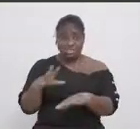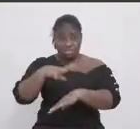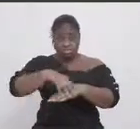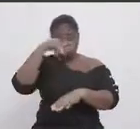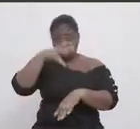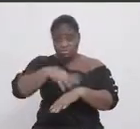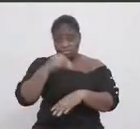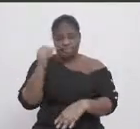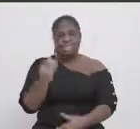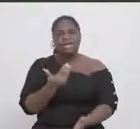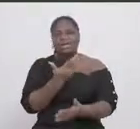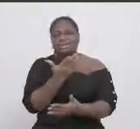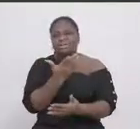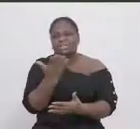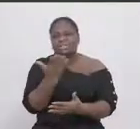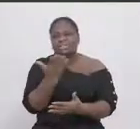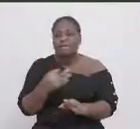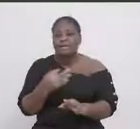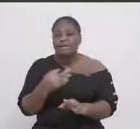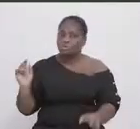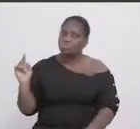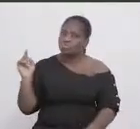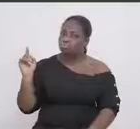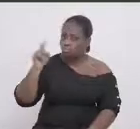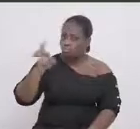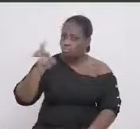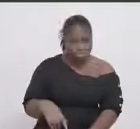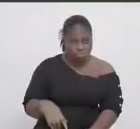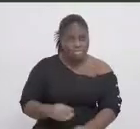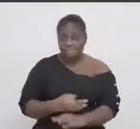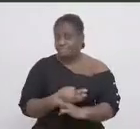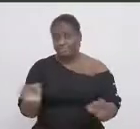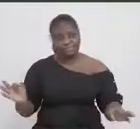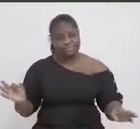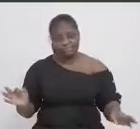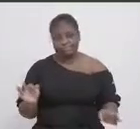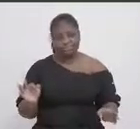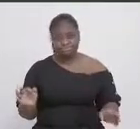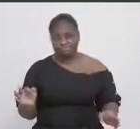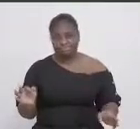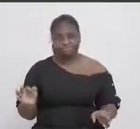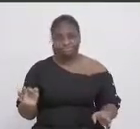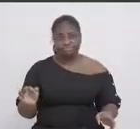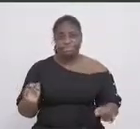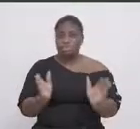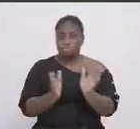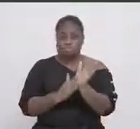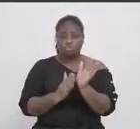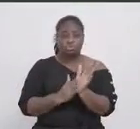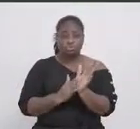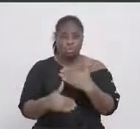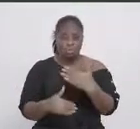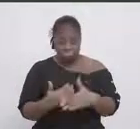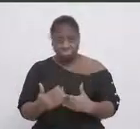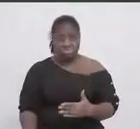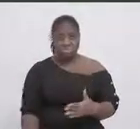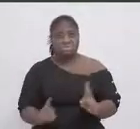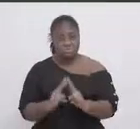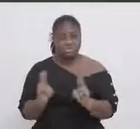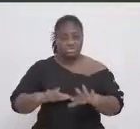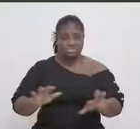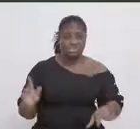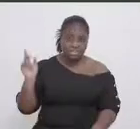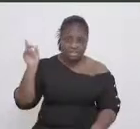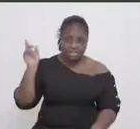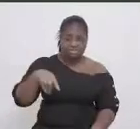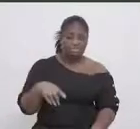those are actually free. You walk in and it's targeted towards school children. So kids come there